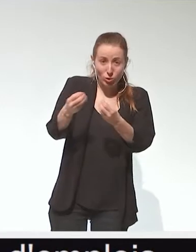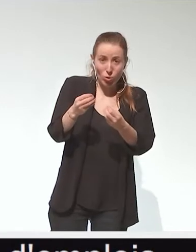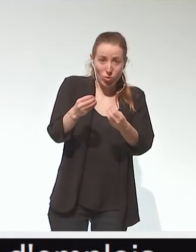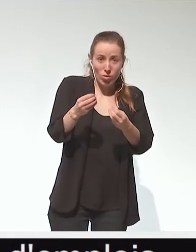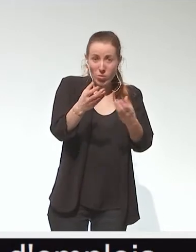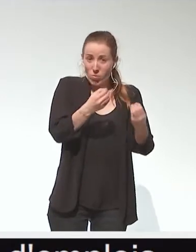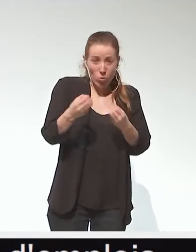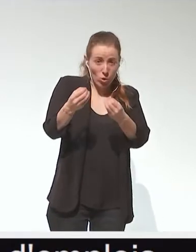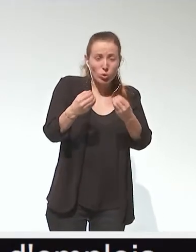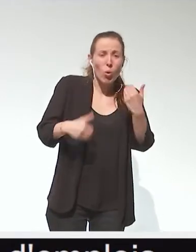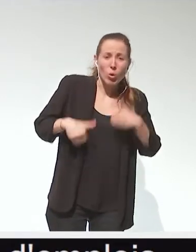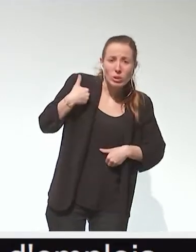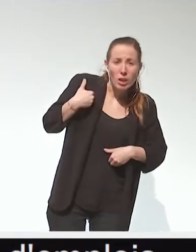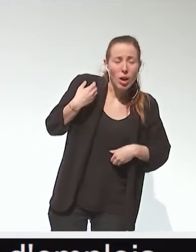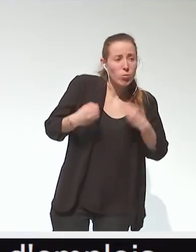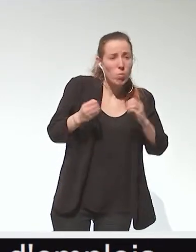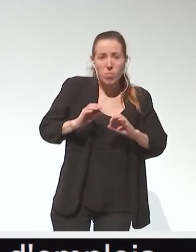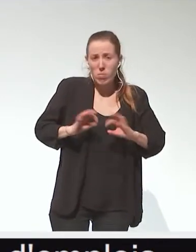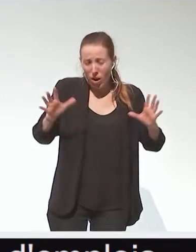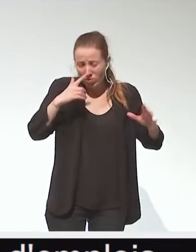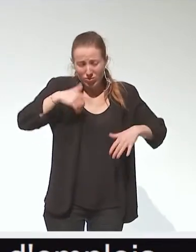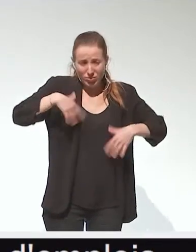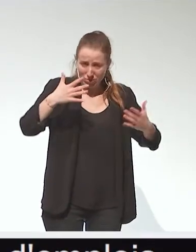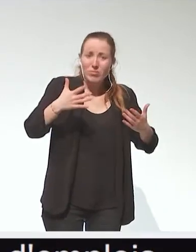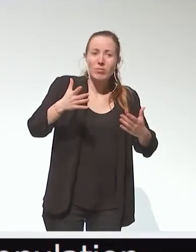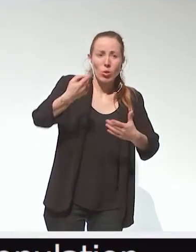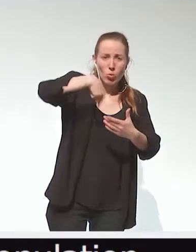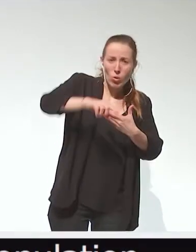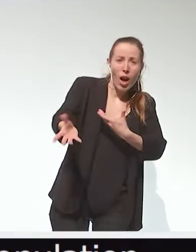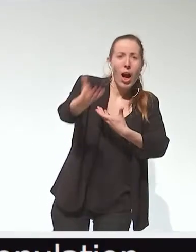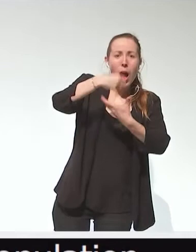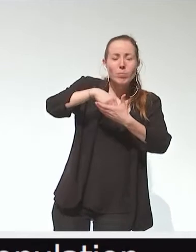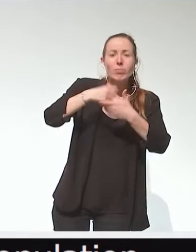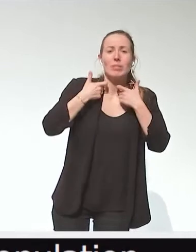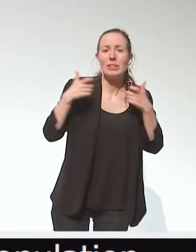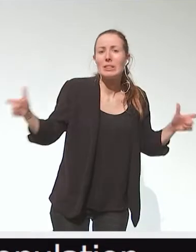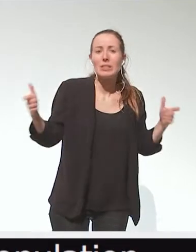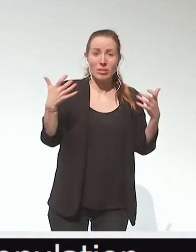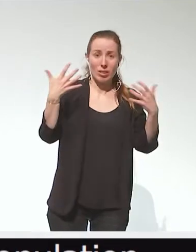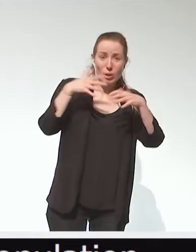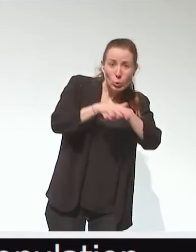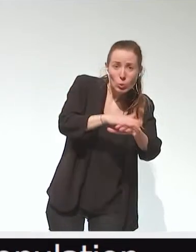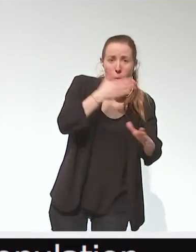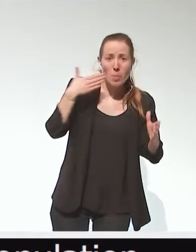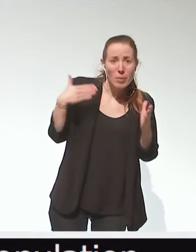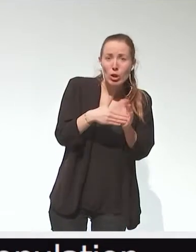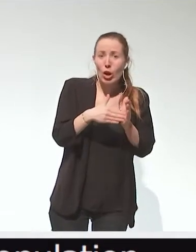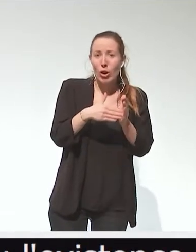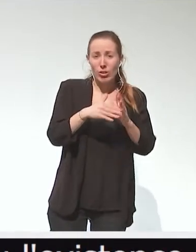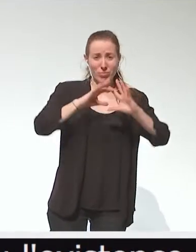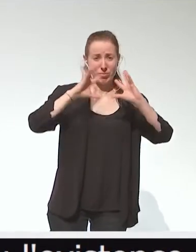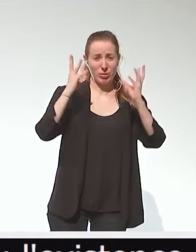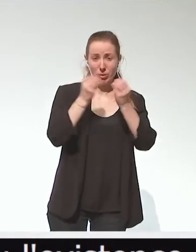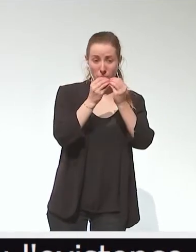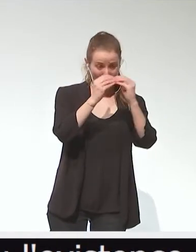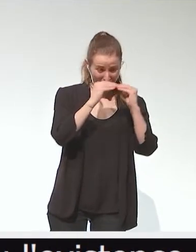of participation, equality, and inclusion. And that has to be the core centre of the